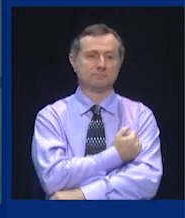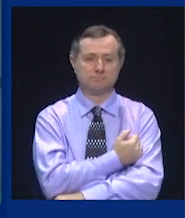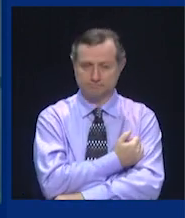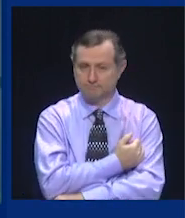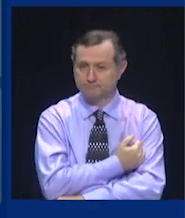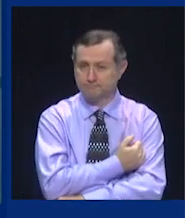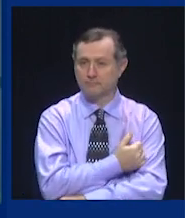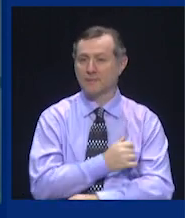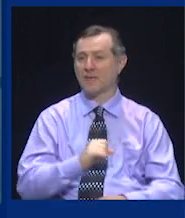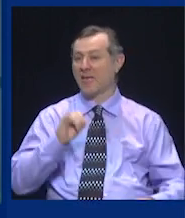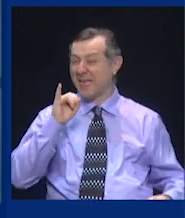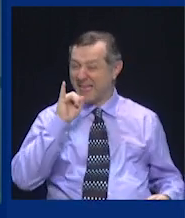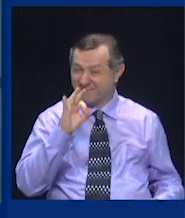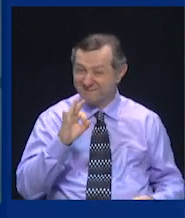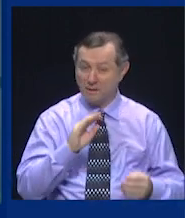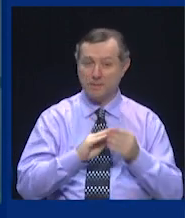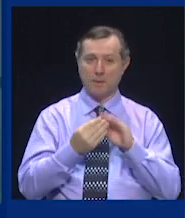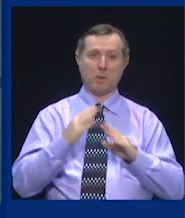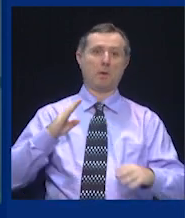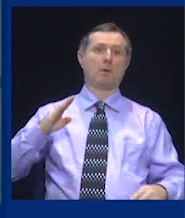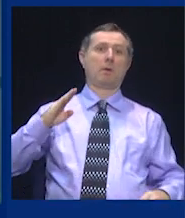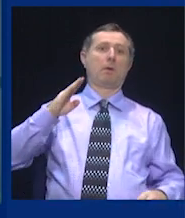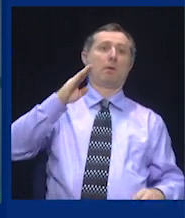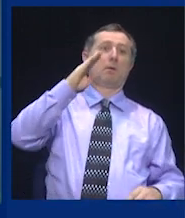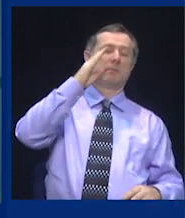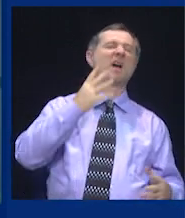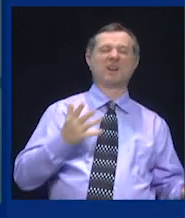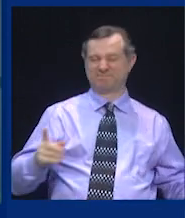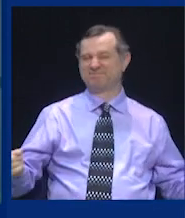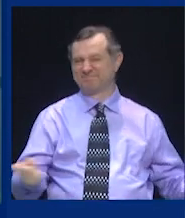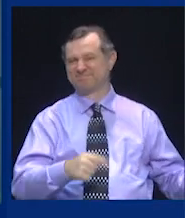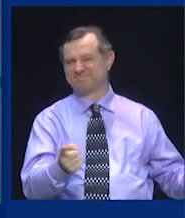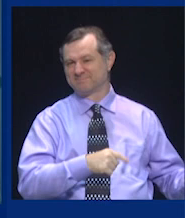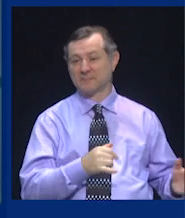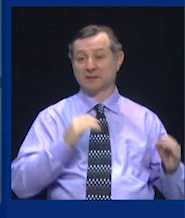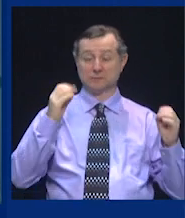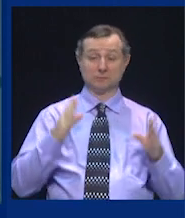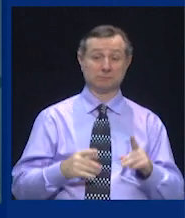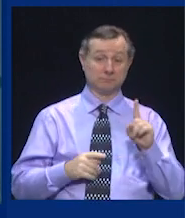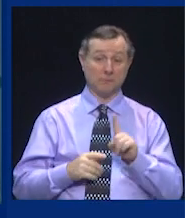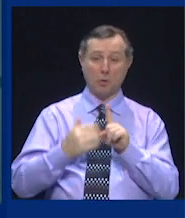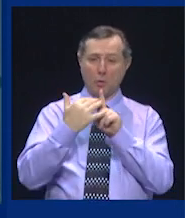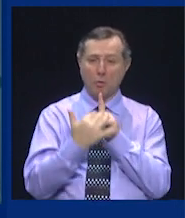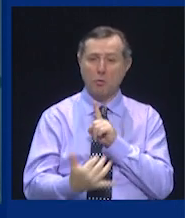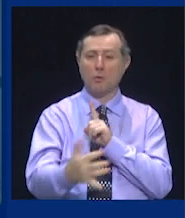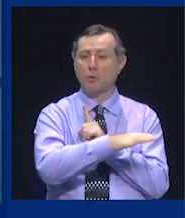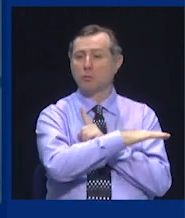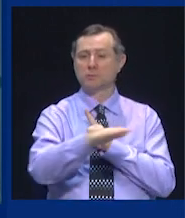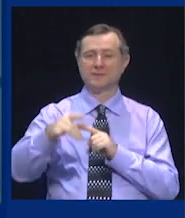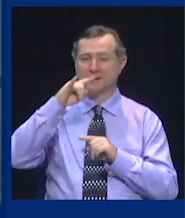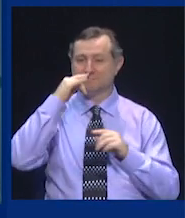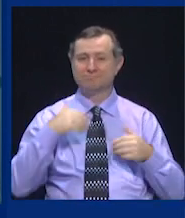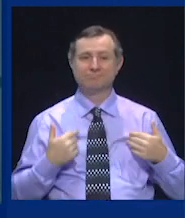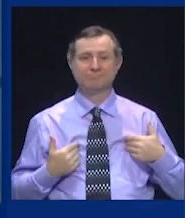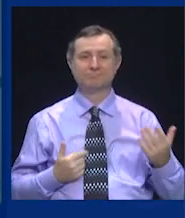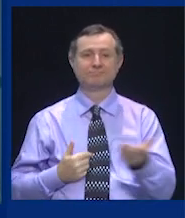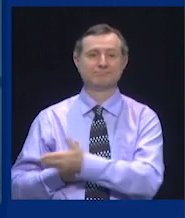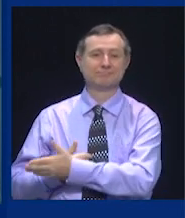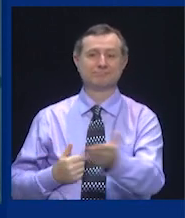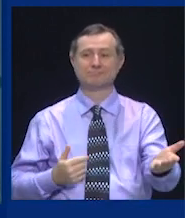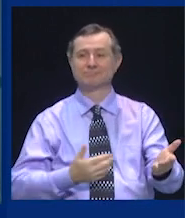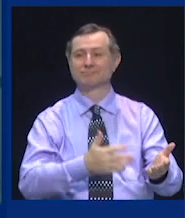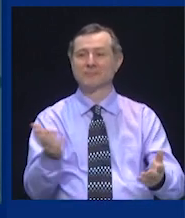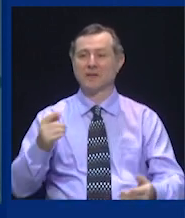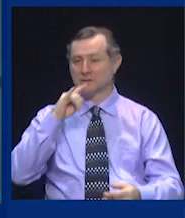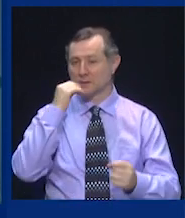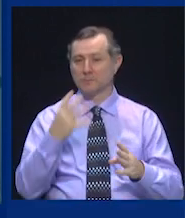if the numbers go up. Why? Teacher is in front of a classroom. How many kids does a